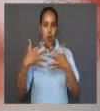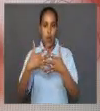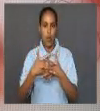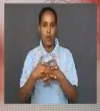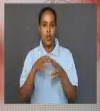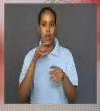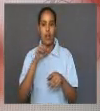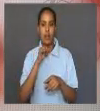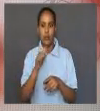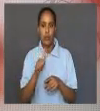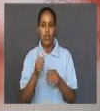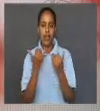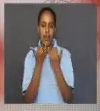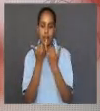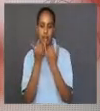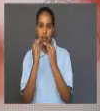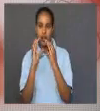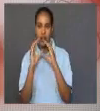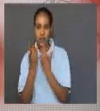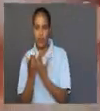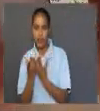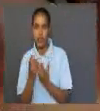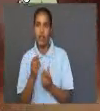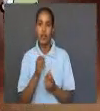that cannot be classified as either.